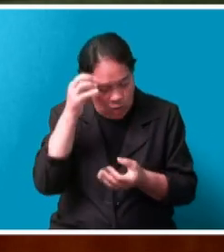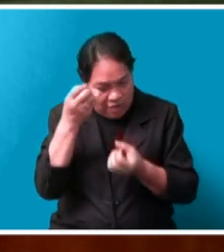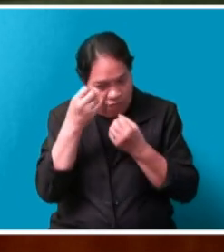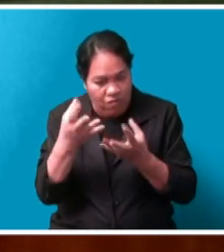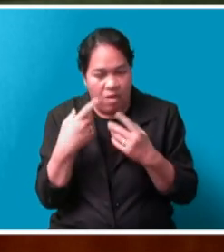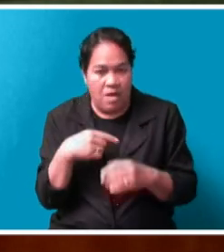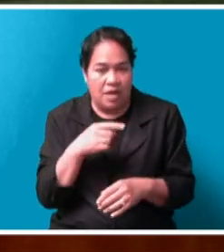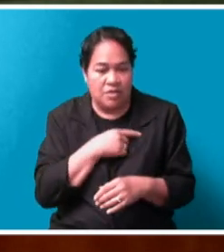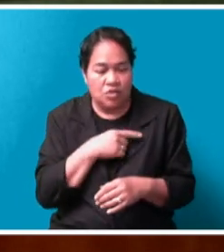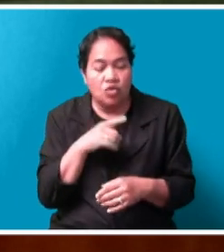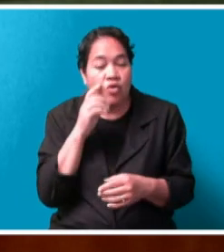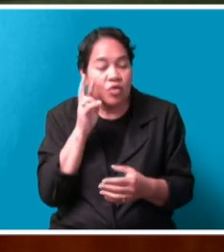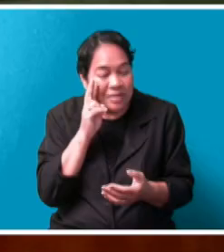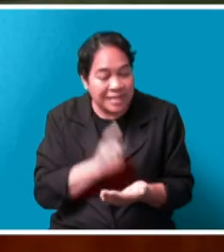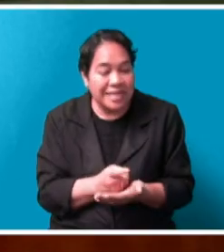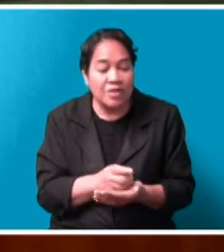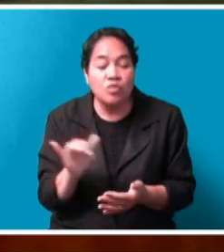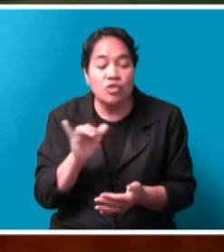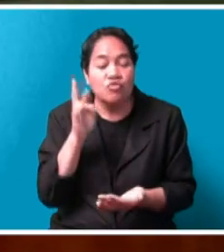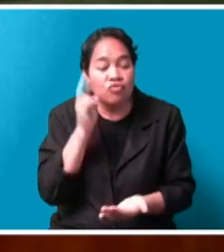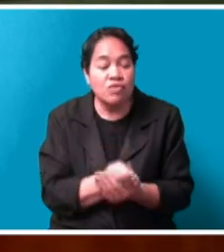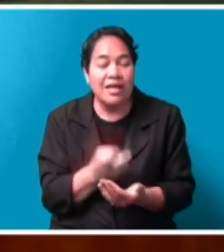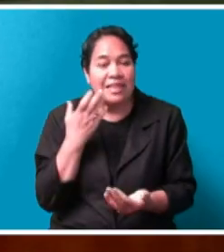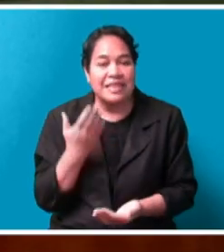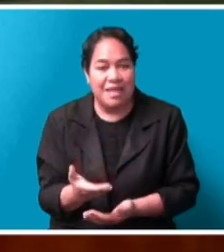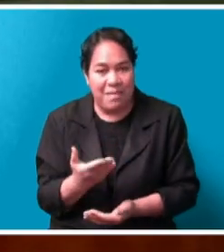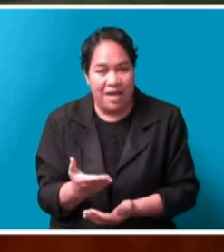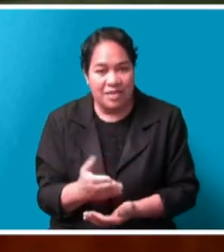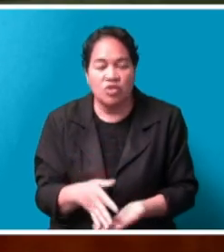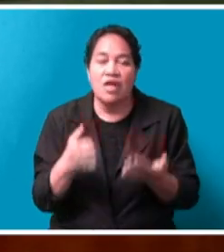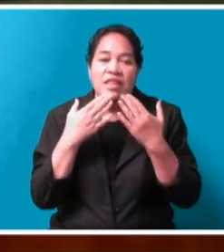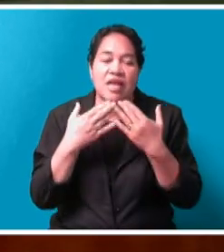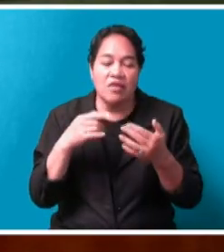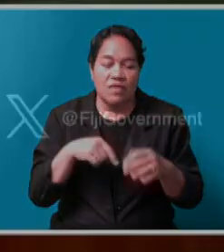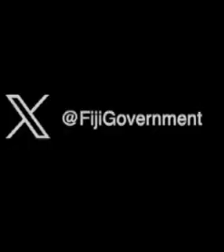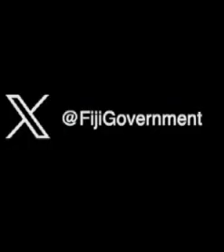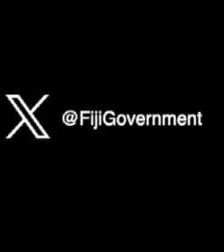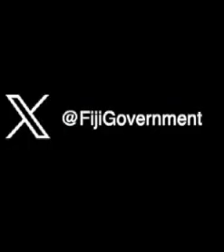that reflects actual demand and true national priorities. I thank you for this time, Mr. Speaker.